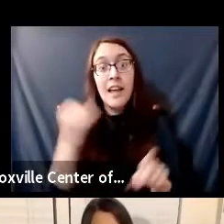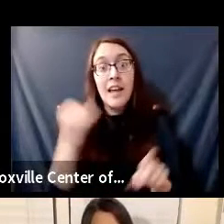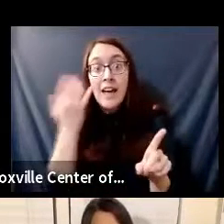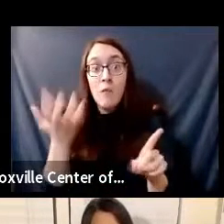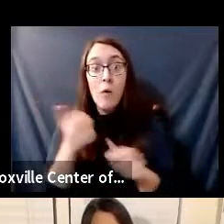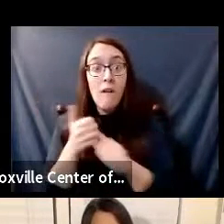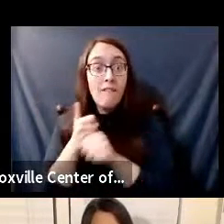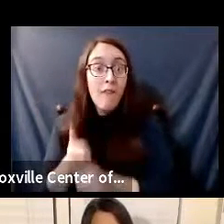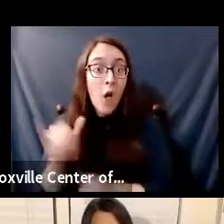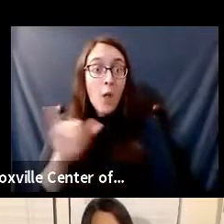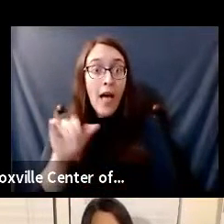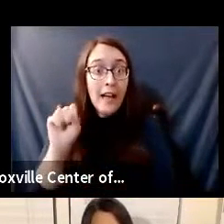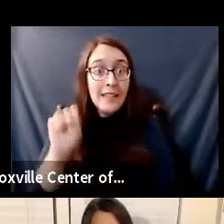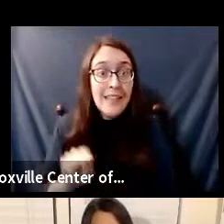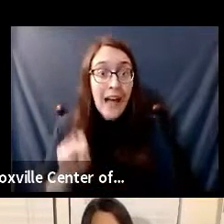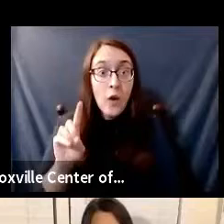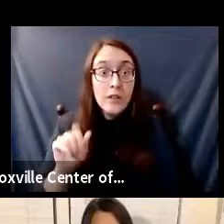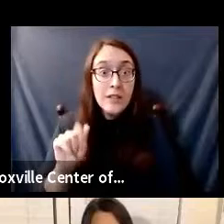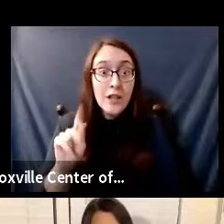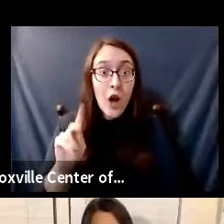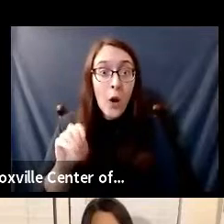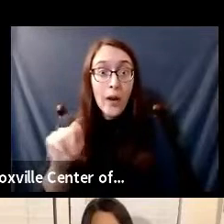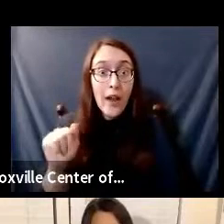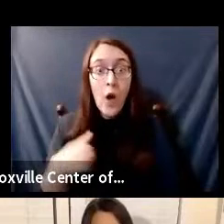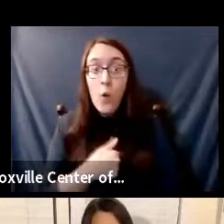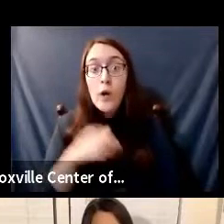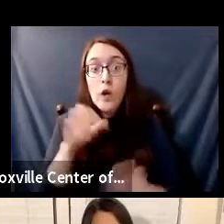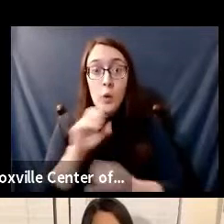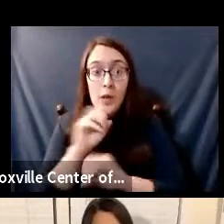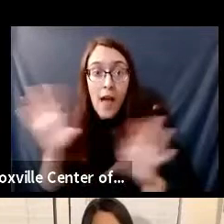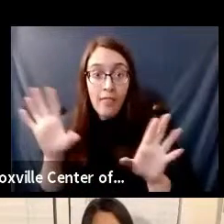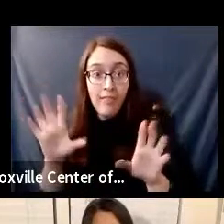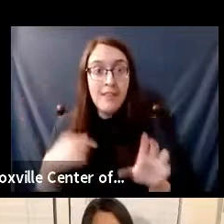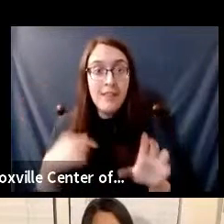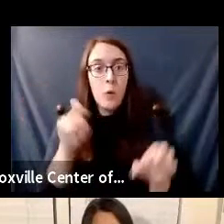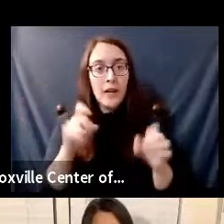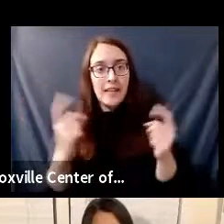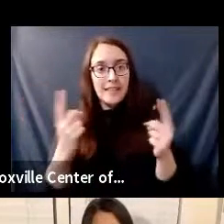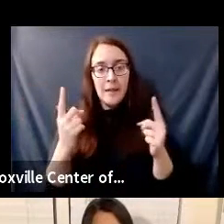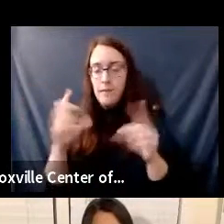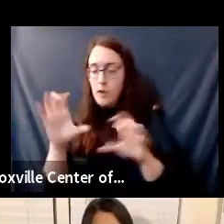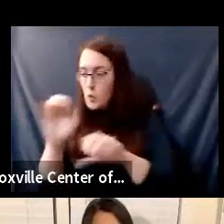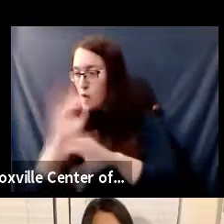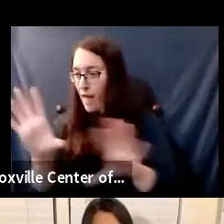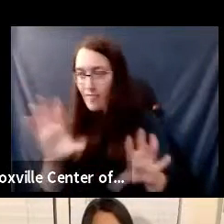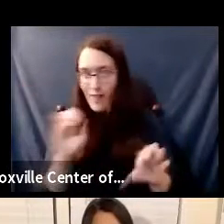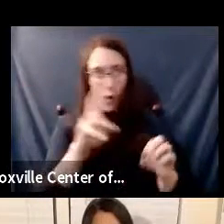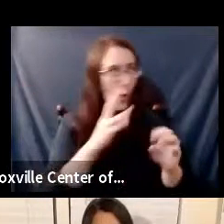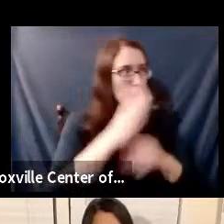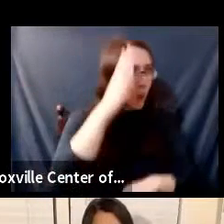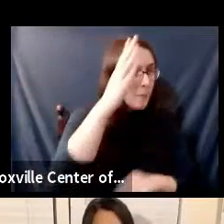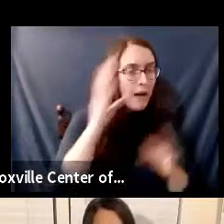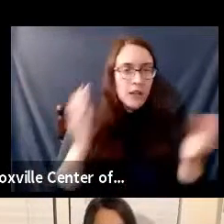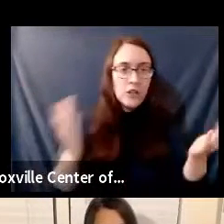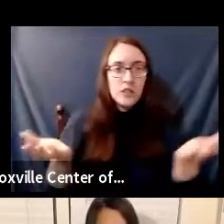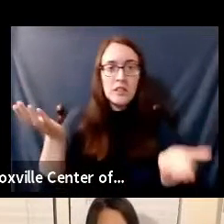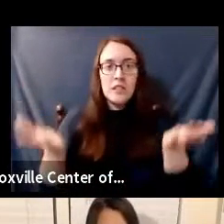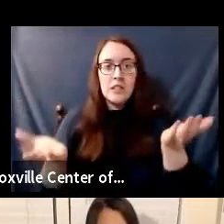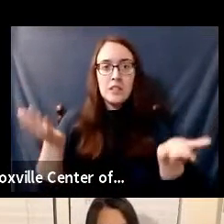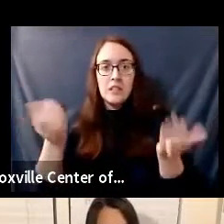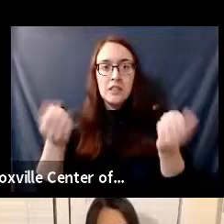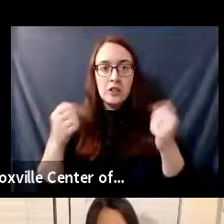on everybody, we don't do anything. So somewhere in between is what we probably need to look at that could be